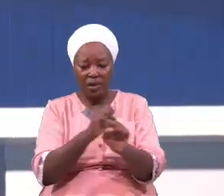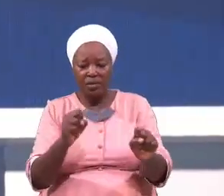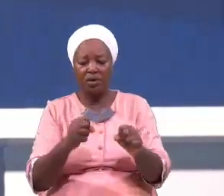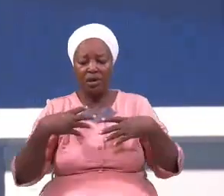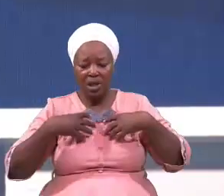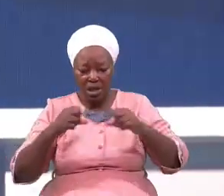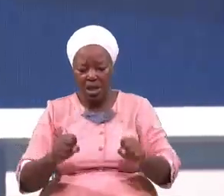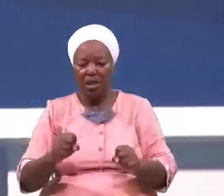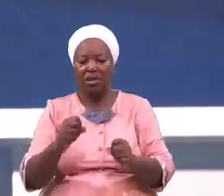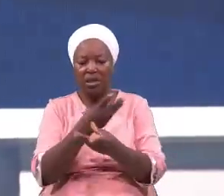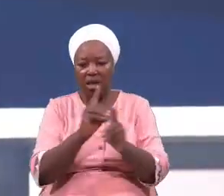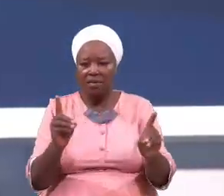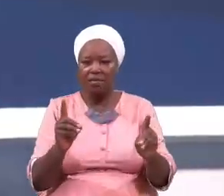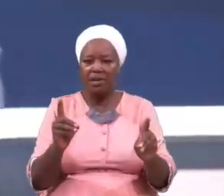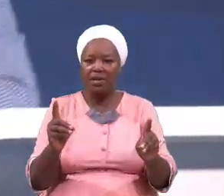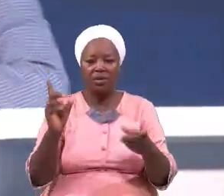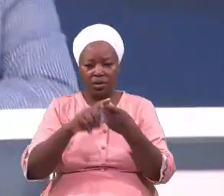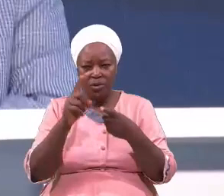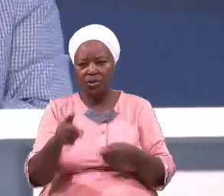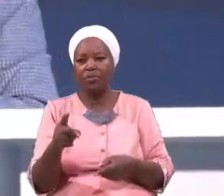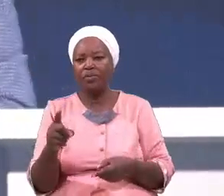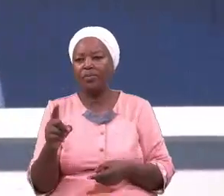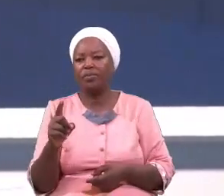healing and deliverance unto you.